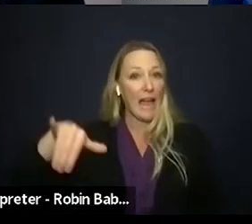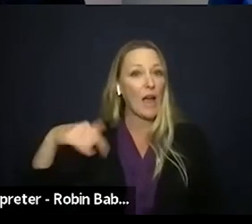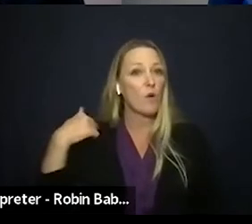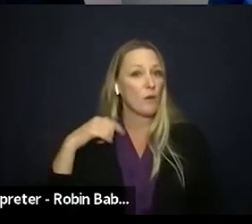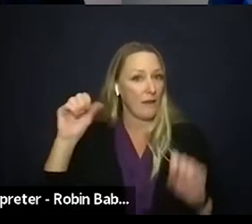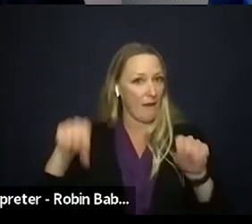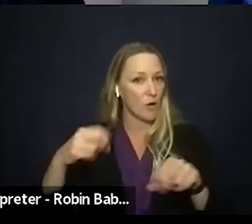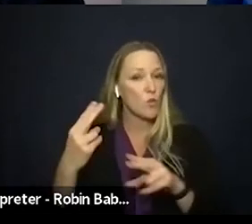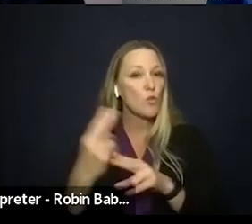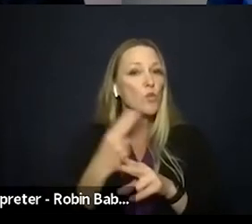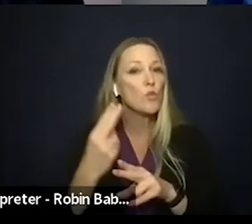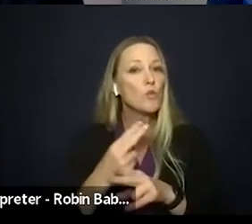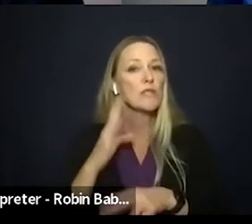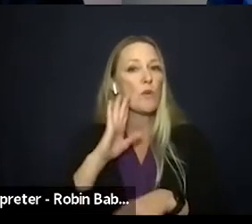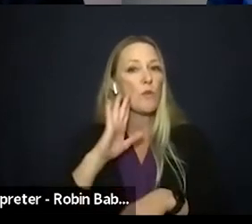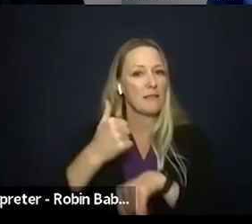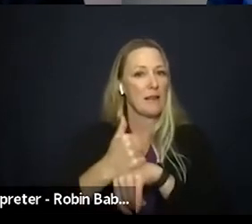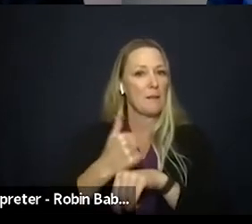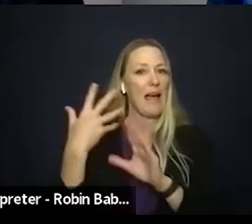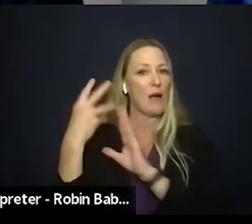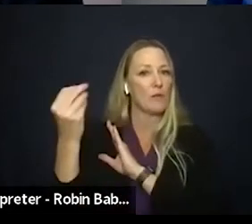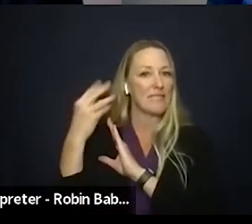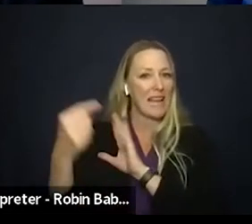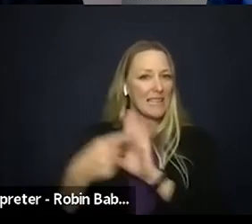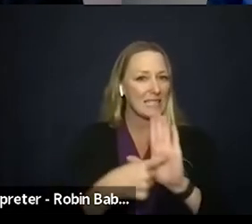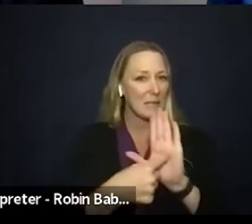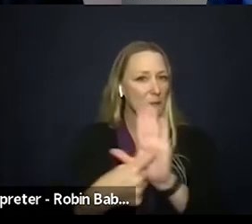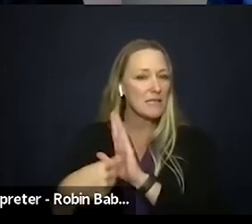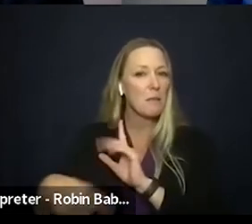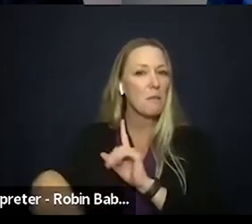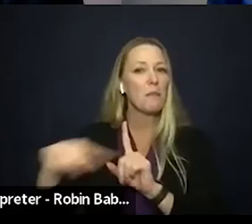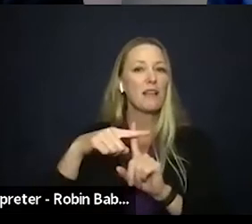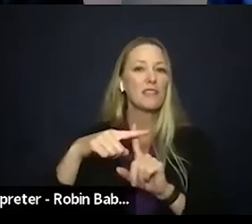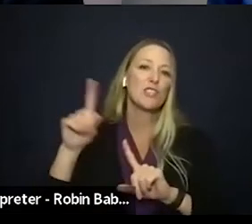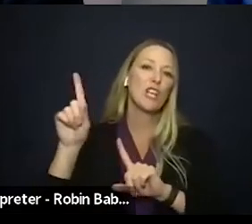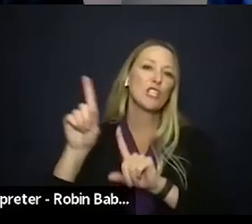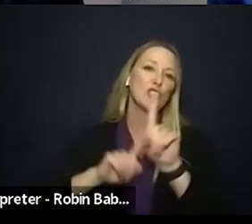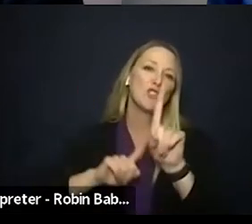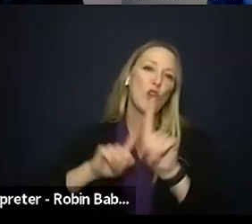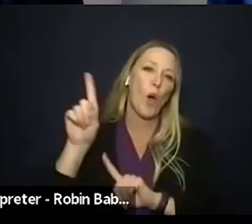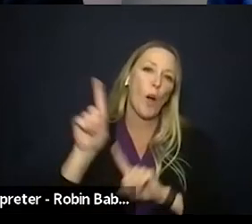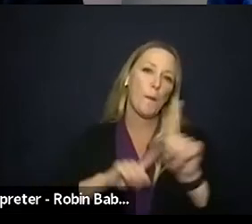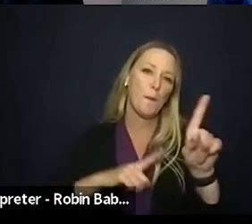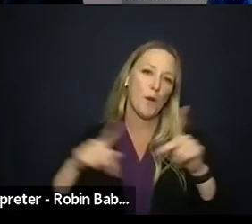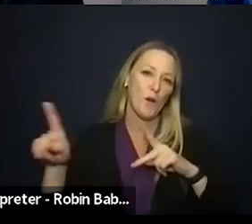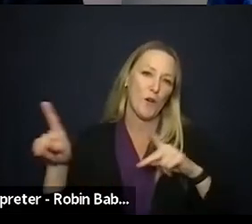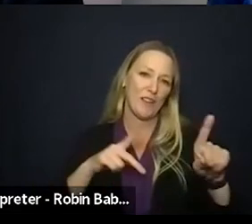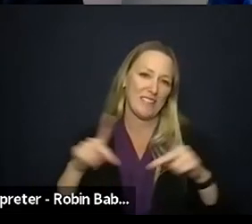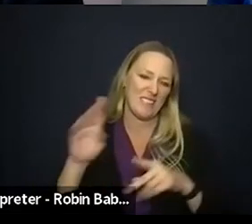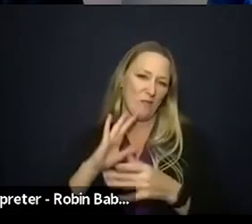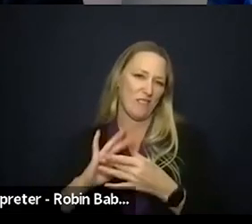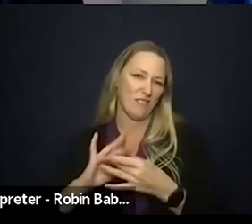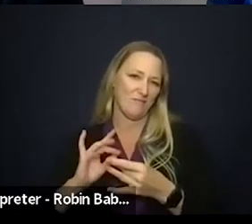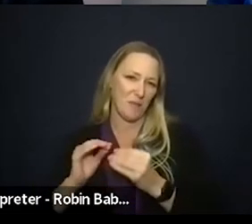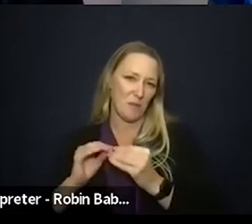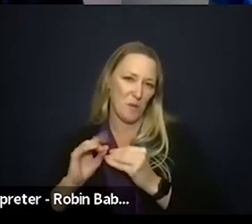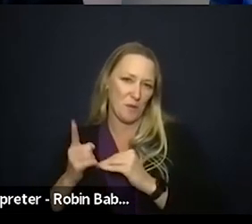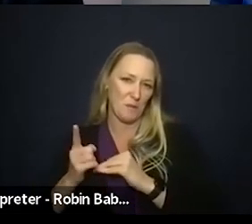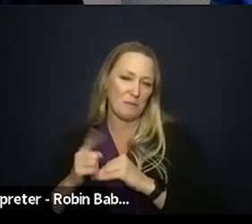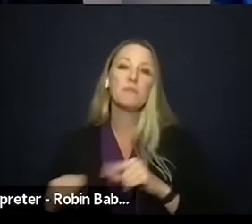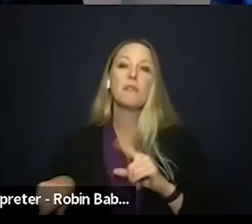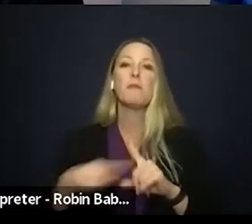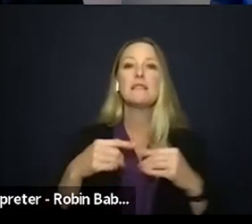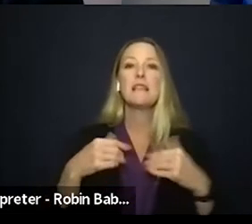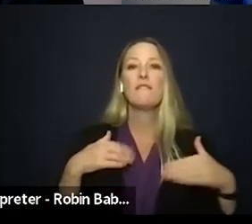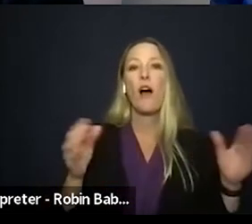to do outdoor exhibits and we're also going to be doing some star parties i'll talk more about that in a minute and then there's also offices and meeting